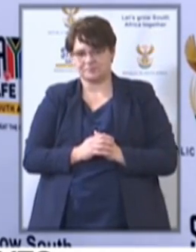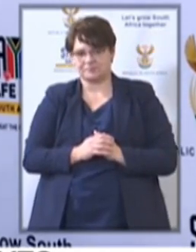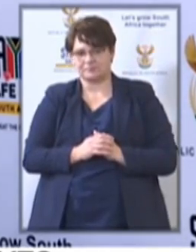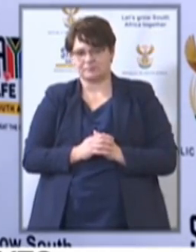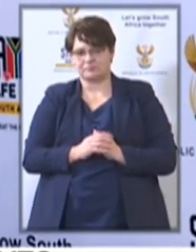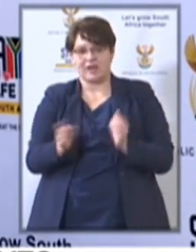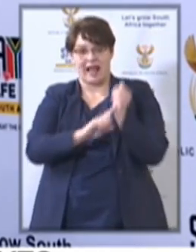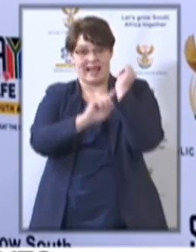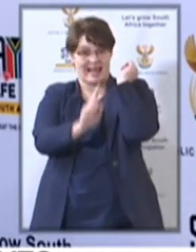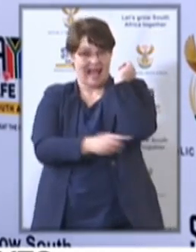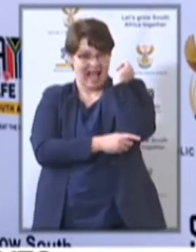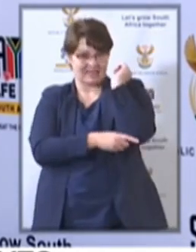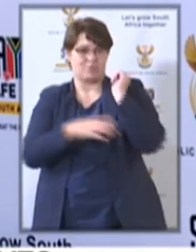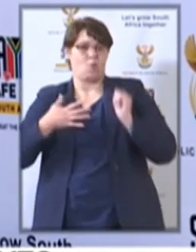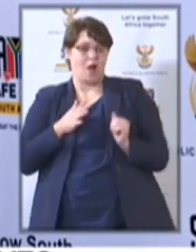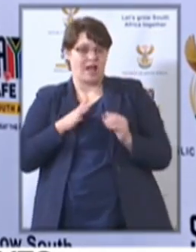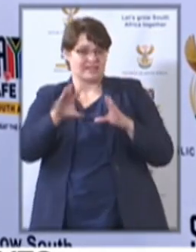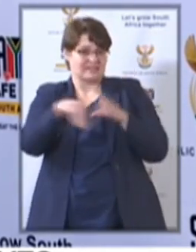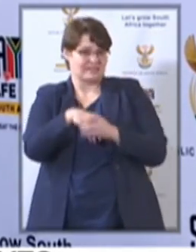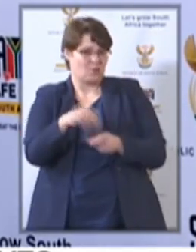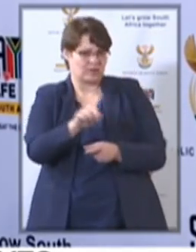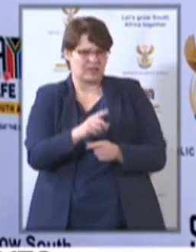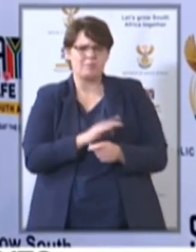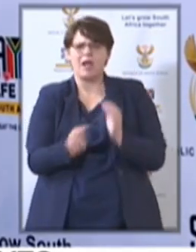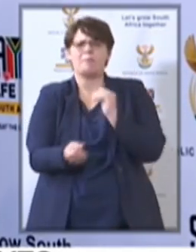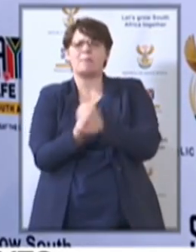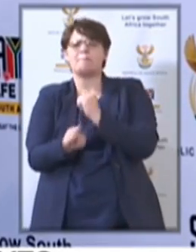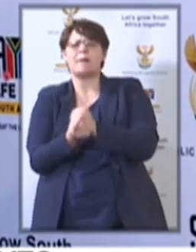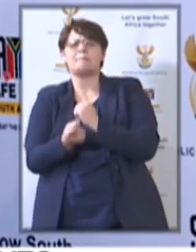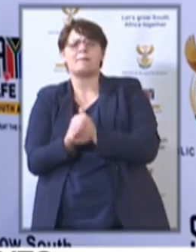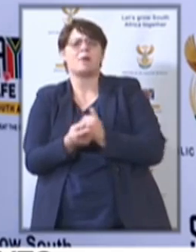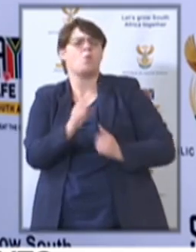The last issue I want to talk about, I'm raising these